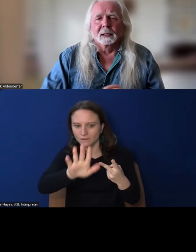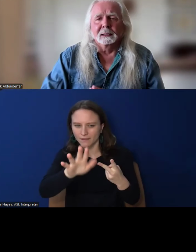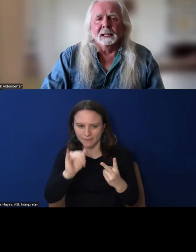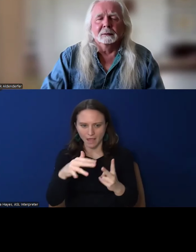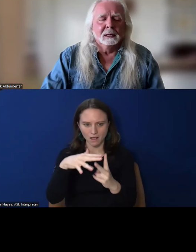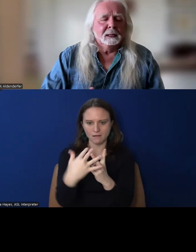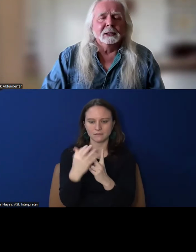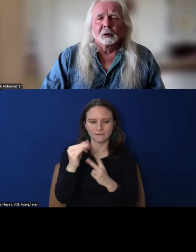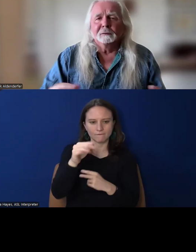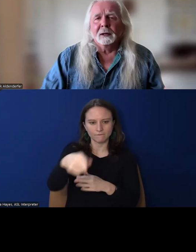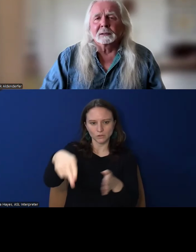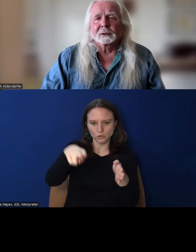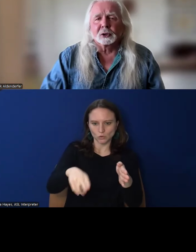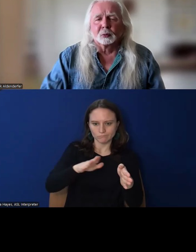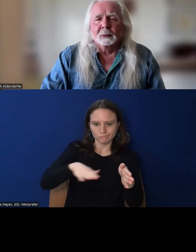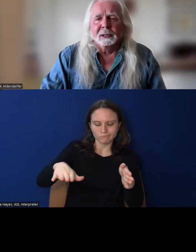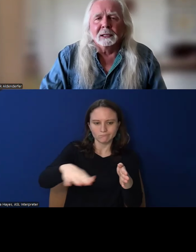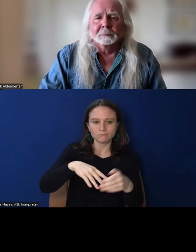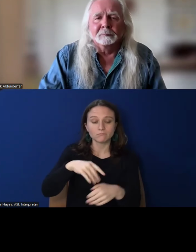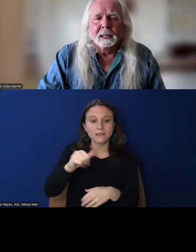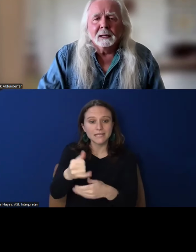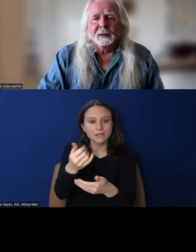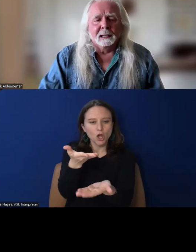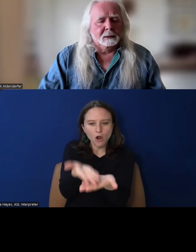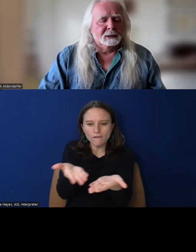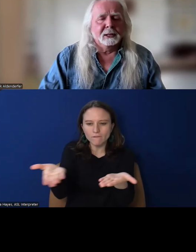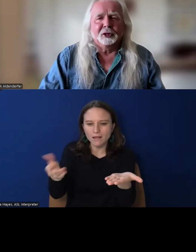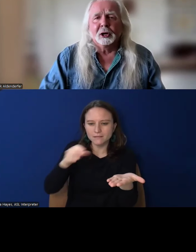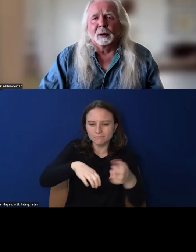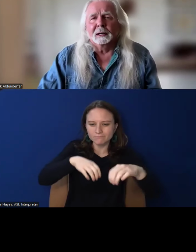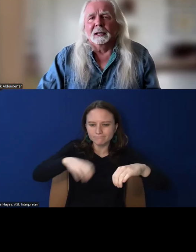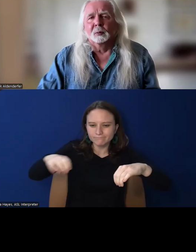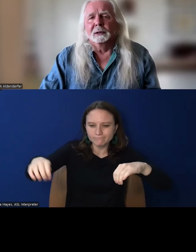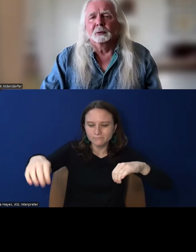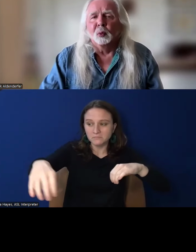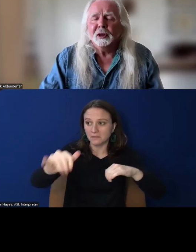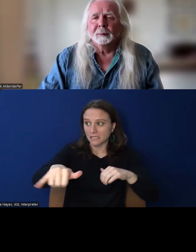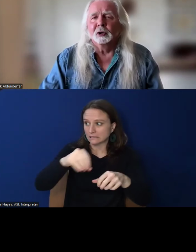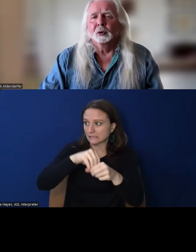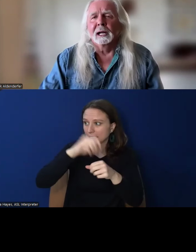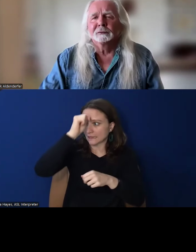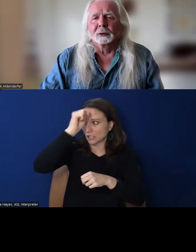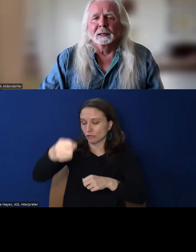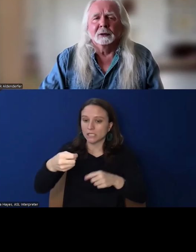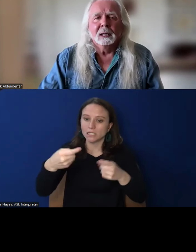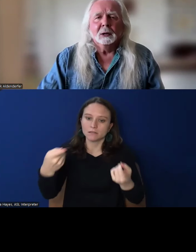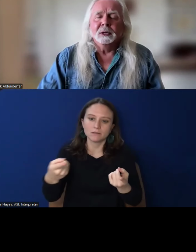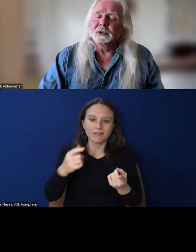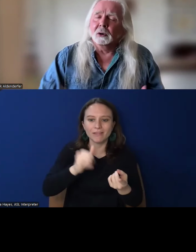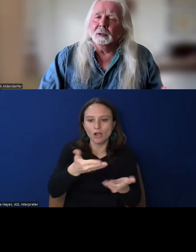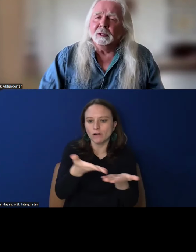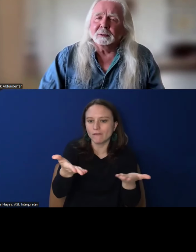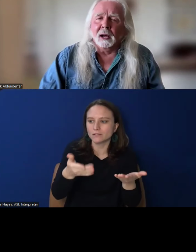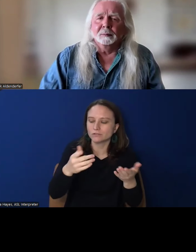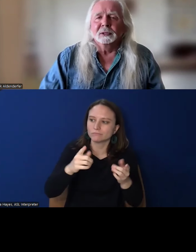at right now, the artifacts surrounding him that theoretically went with him to an afterlife. We use